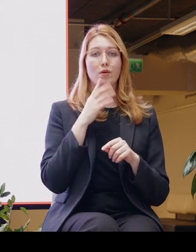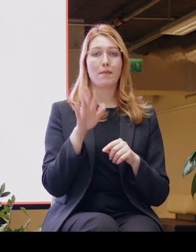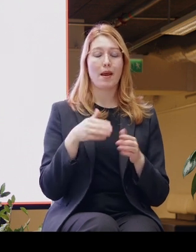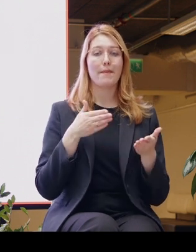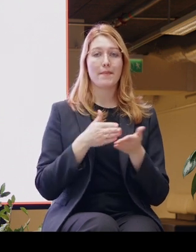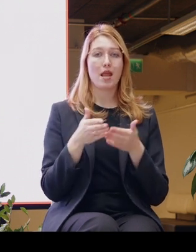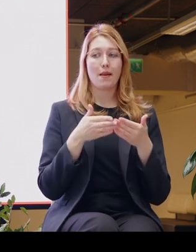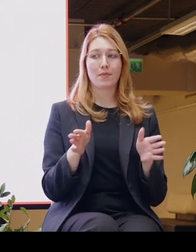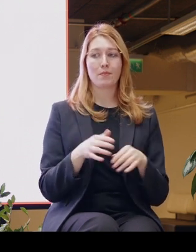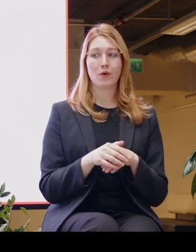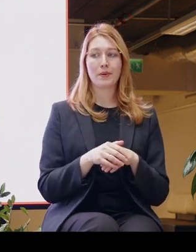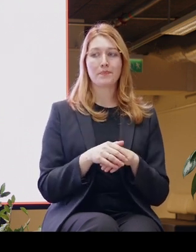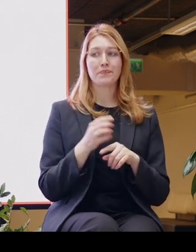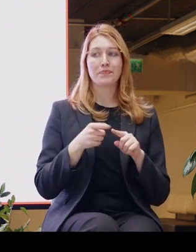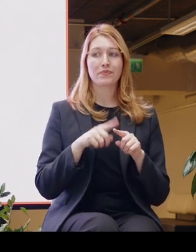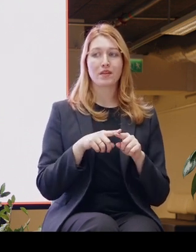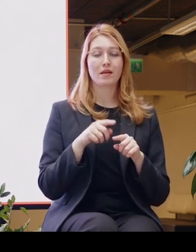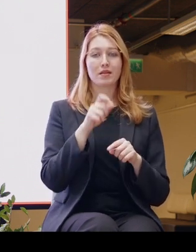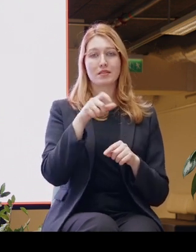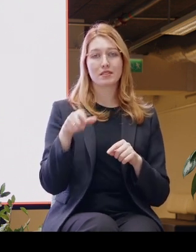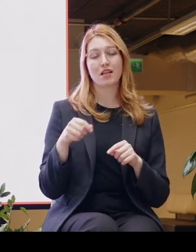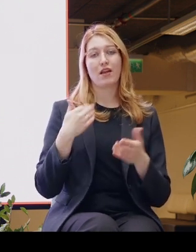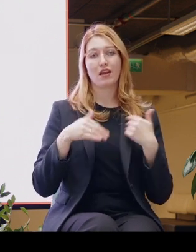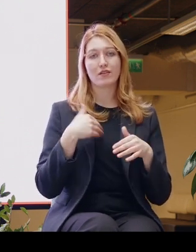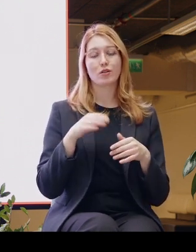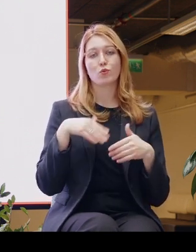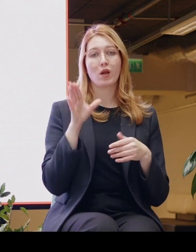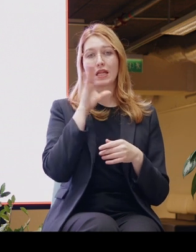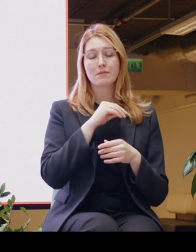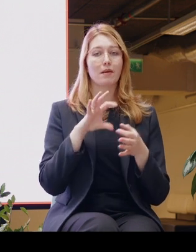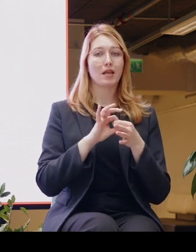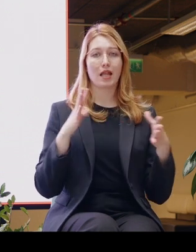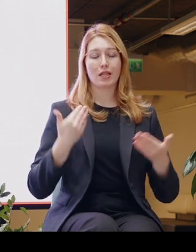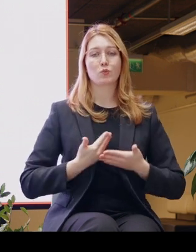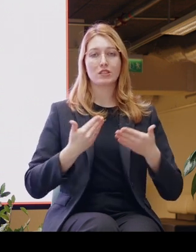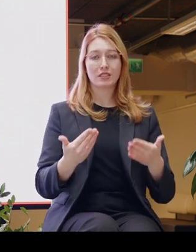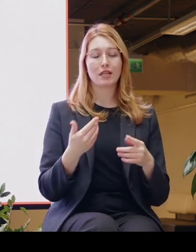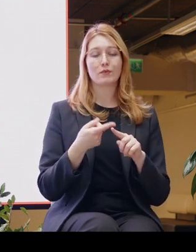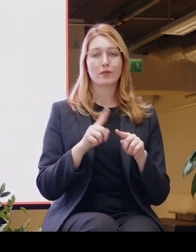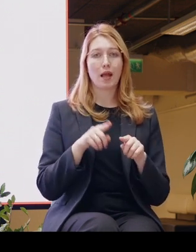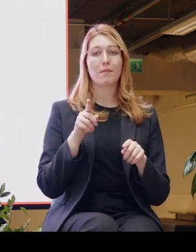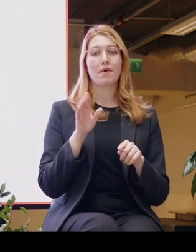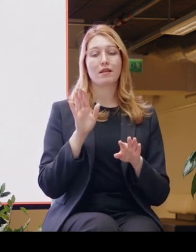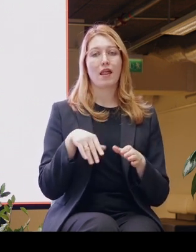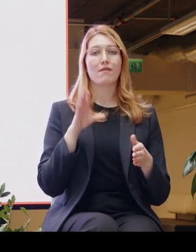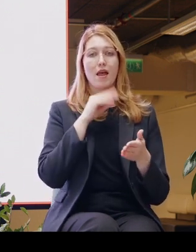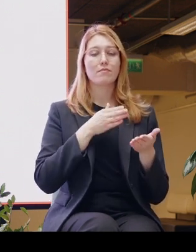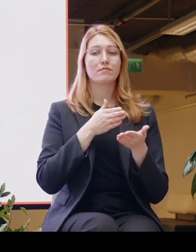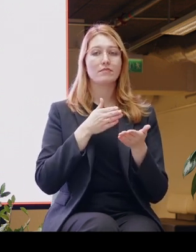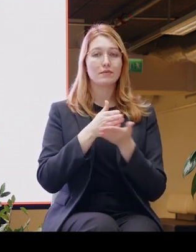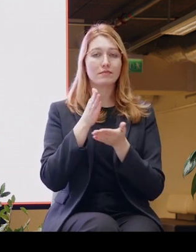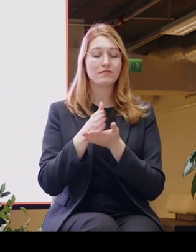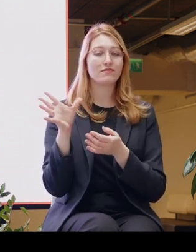accessibility. To give disabled people the opportunity for independent life and equal access to all areas of